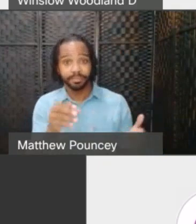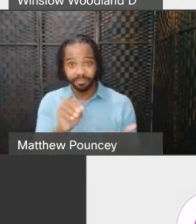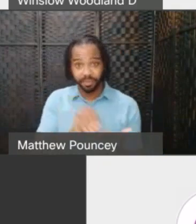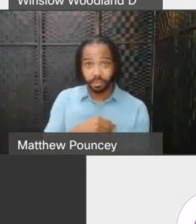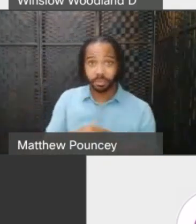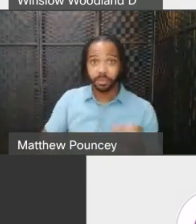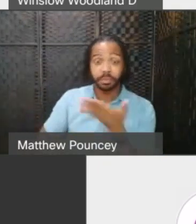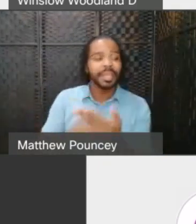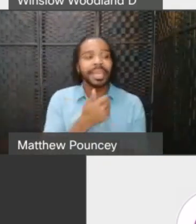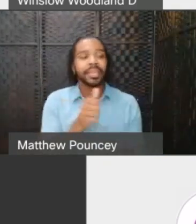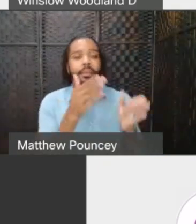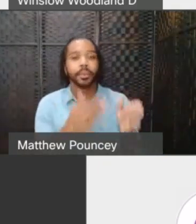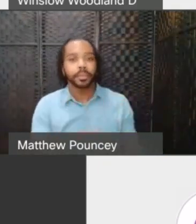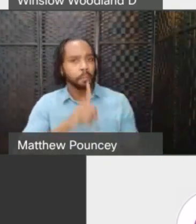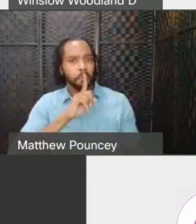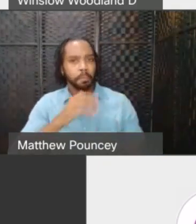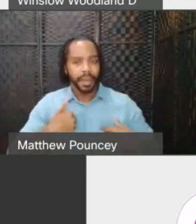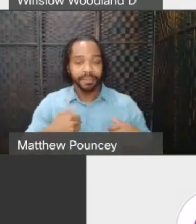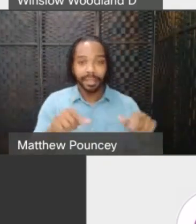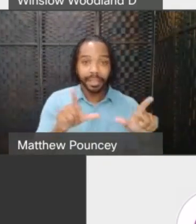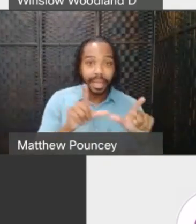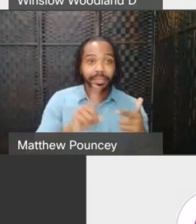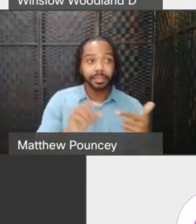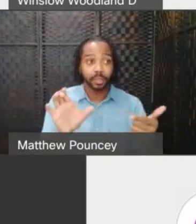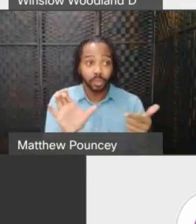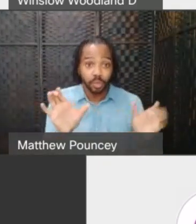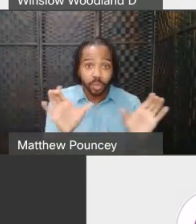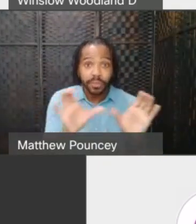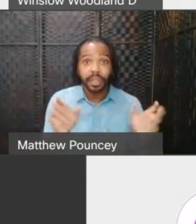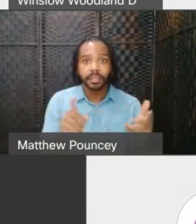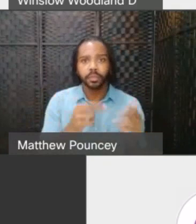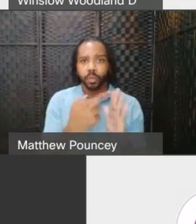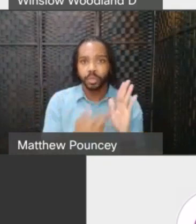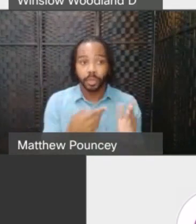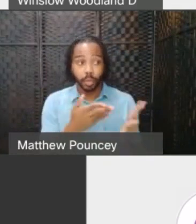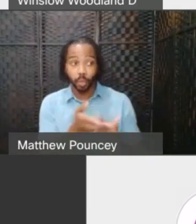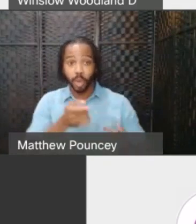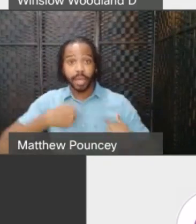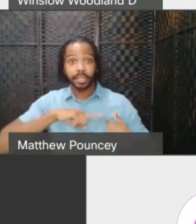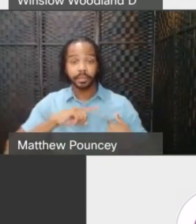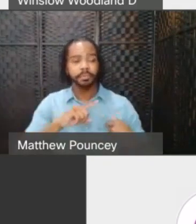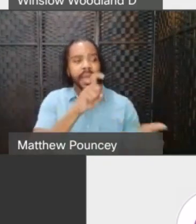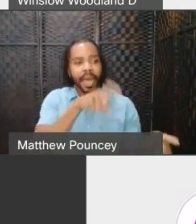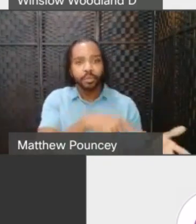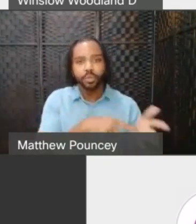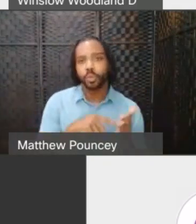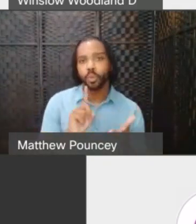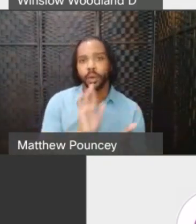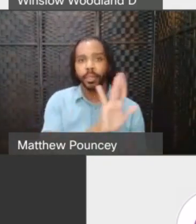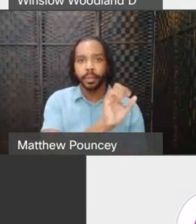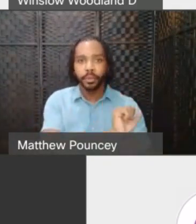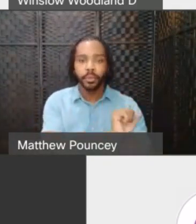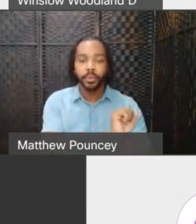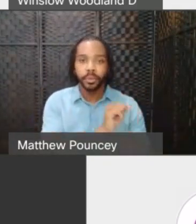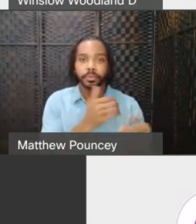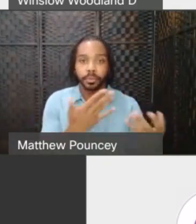anyone that's not licensed, certified, or registered by us did have to indicate where they're working. So we're taking that they're